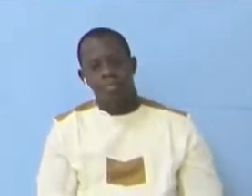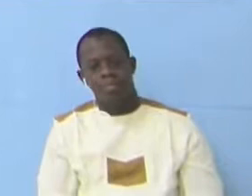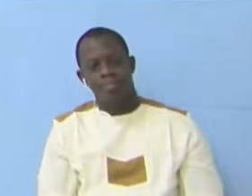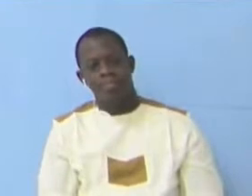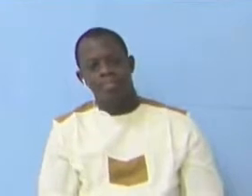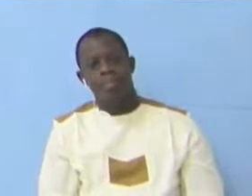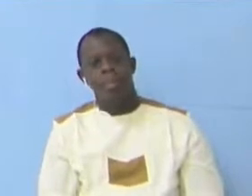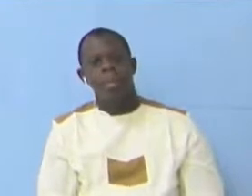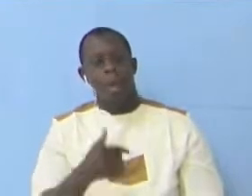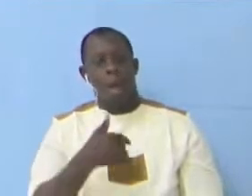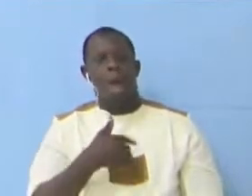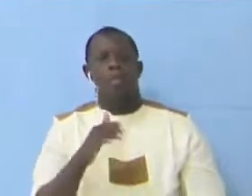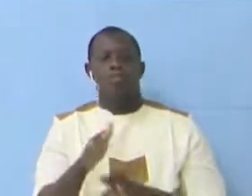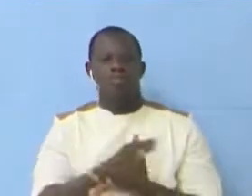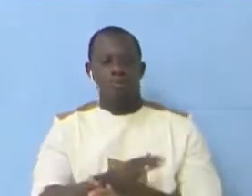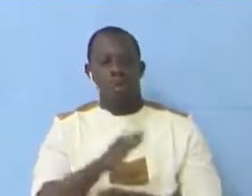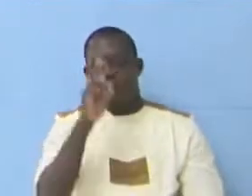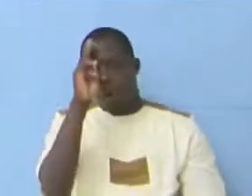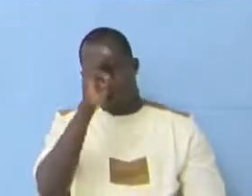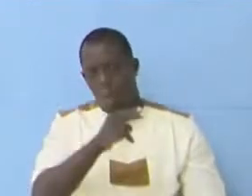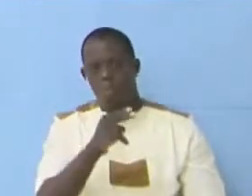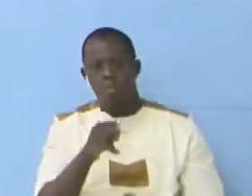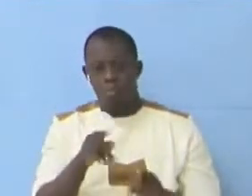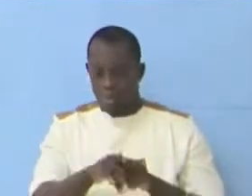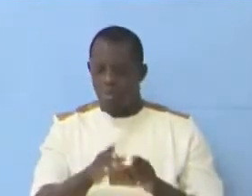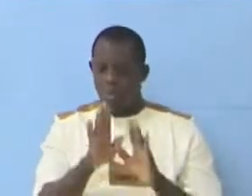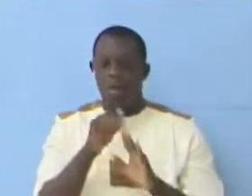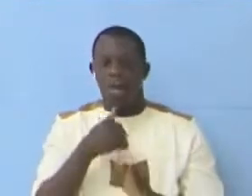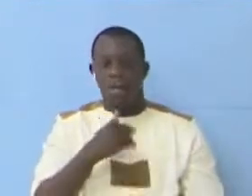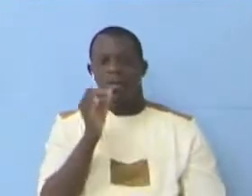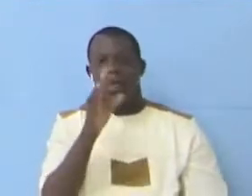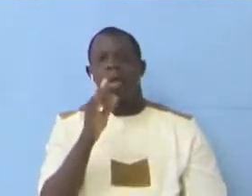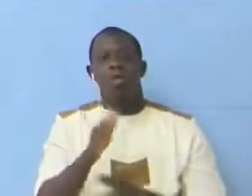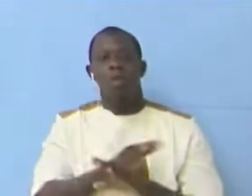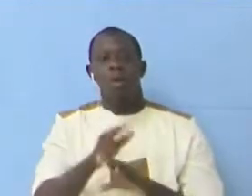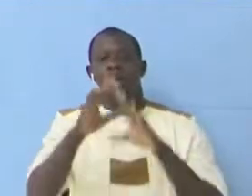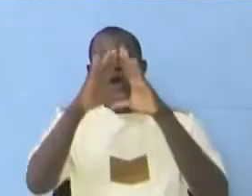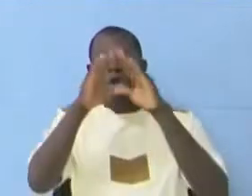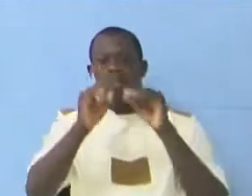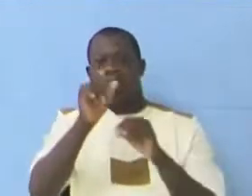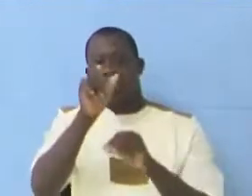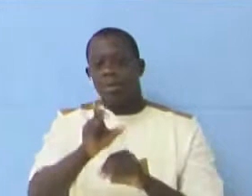I was home, like I said, and I was called by an officer